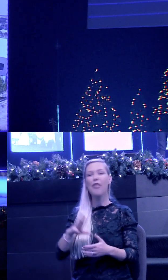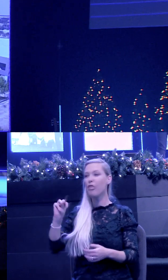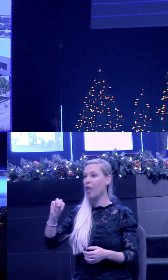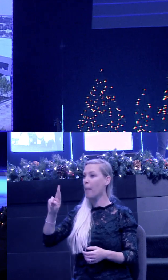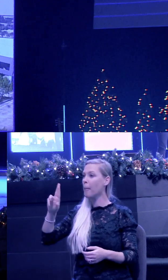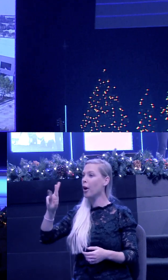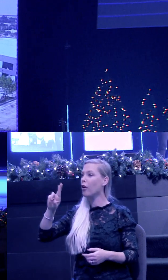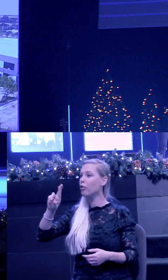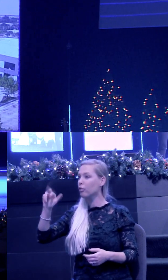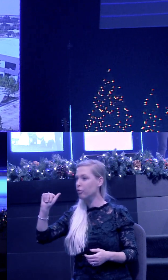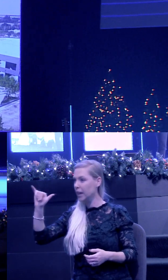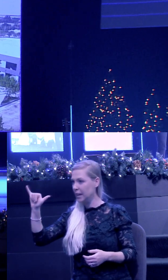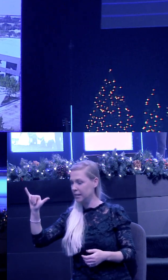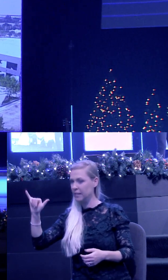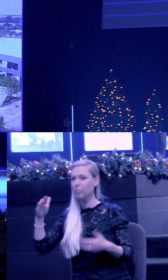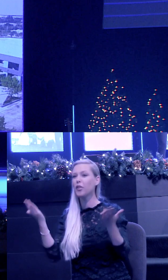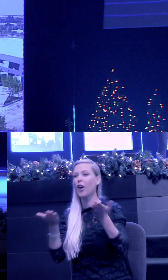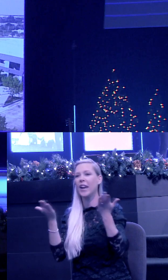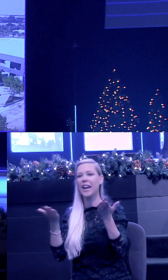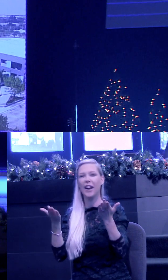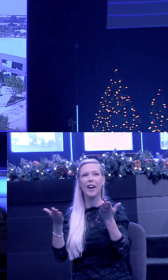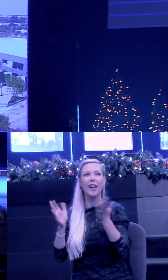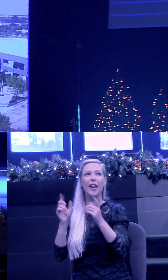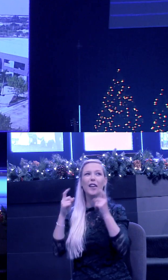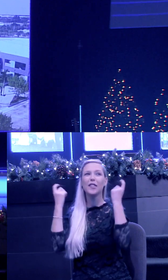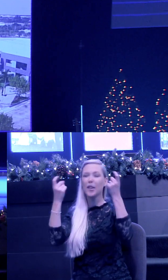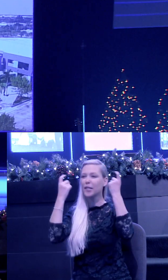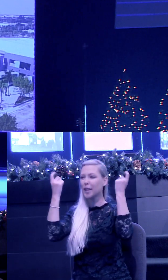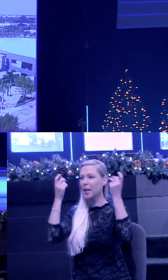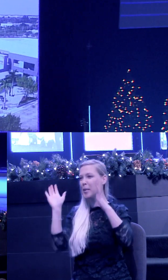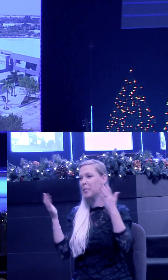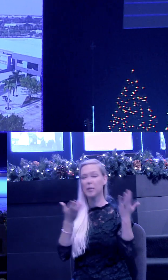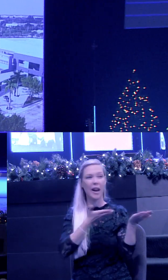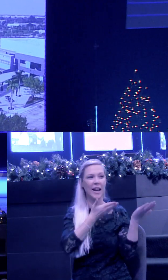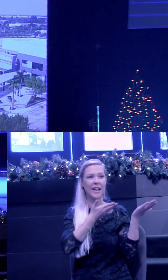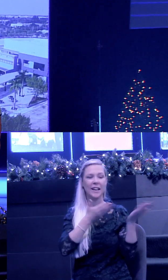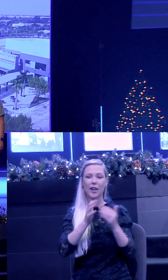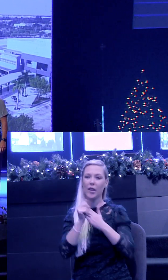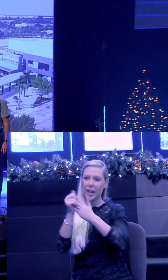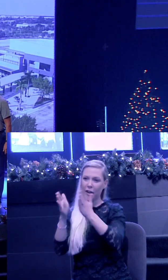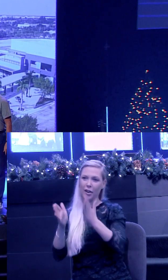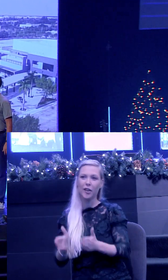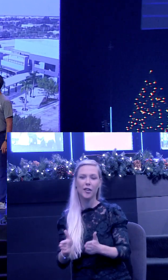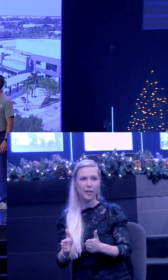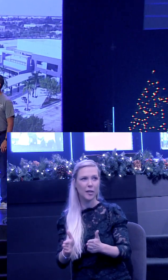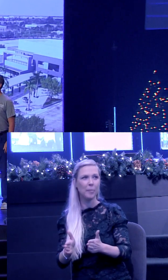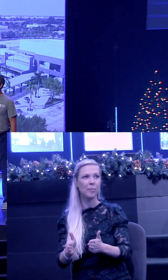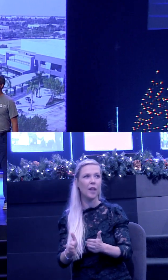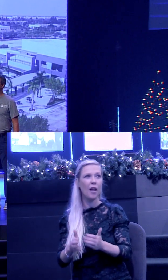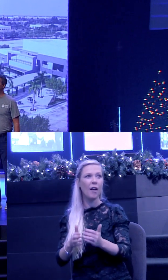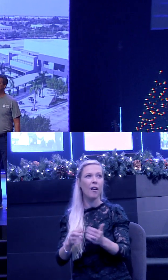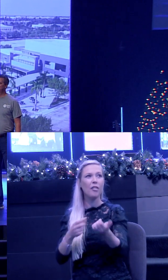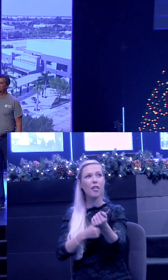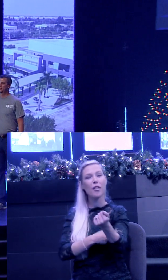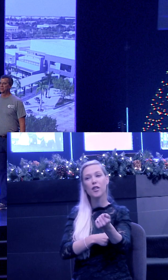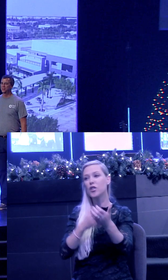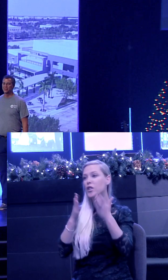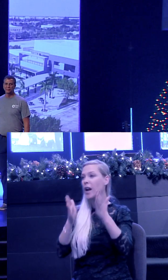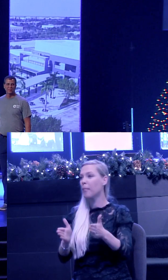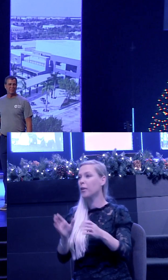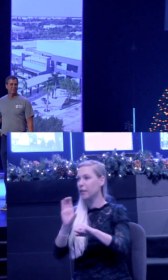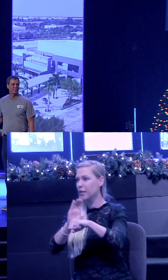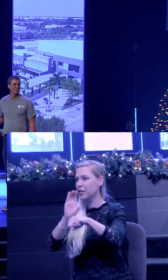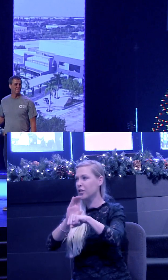they are, but they were here in the first service if you want to see them. So, community, these are your leaders. They are the shepherds of this church.